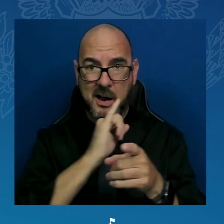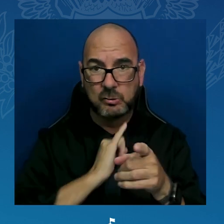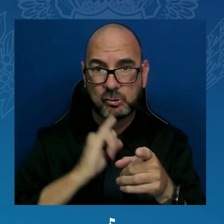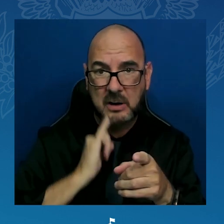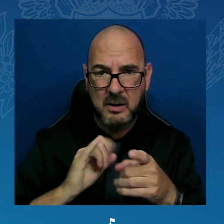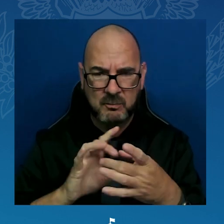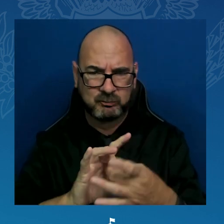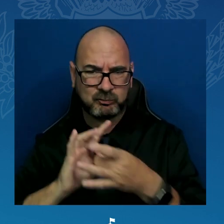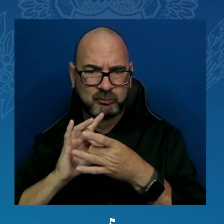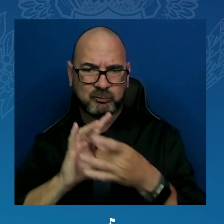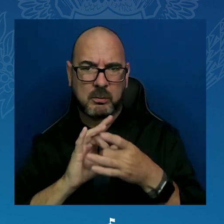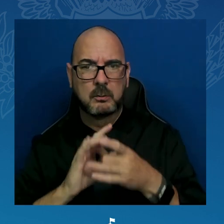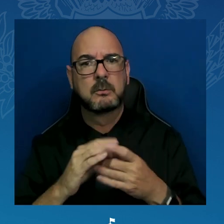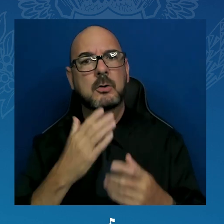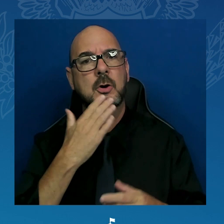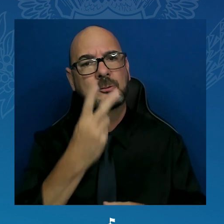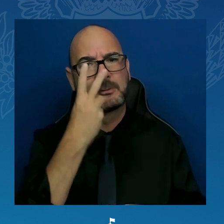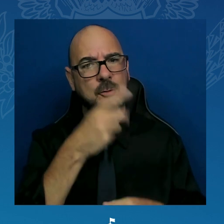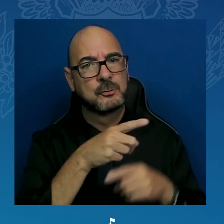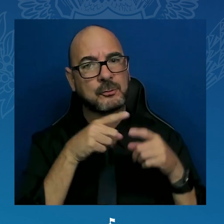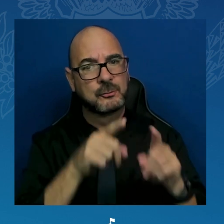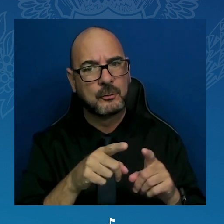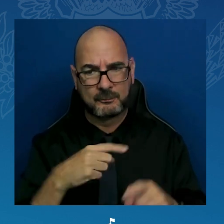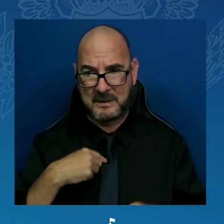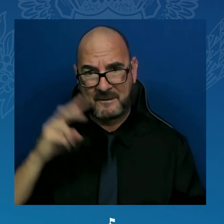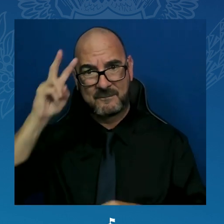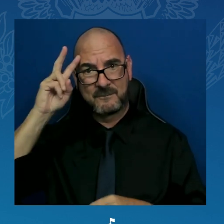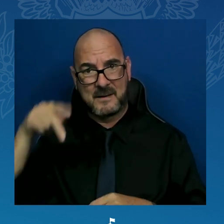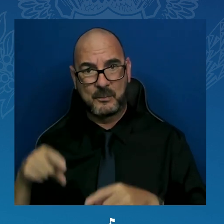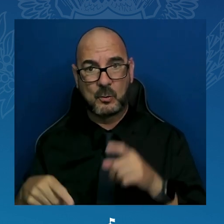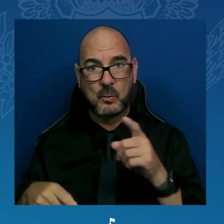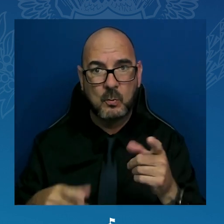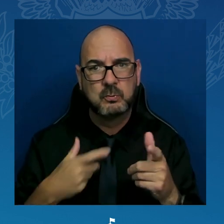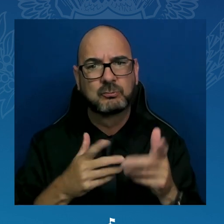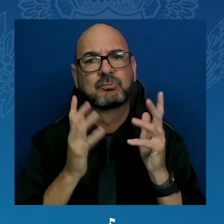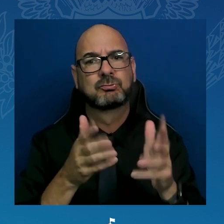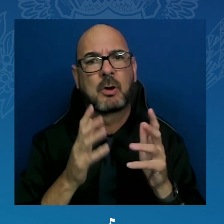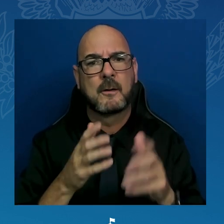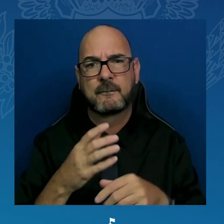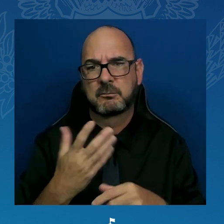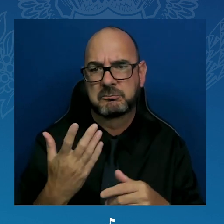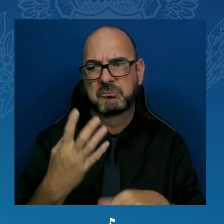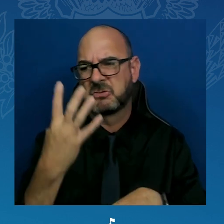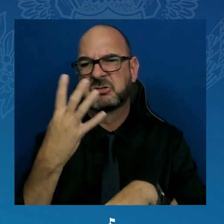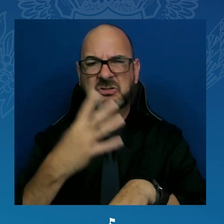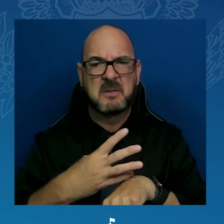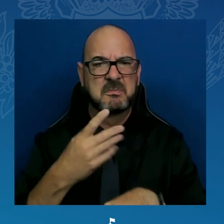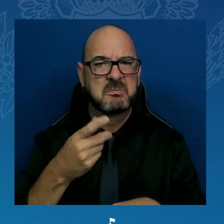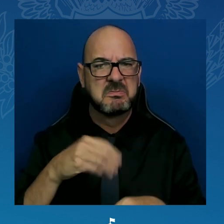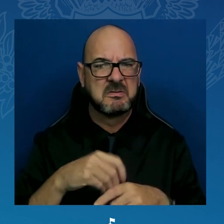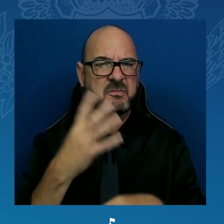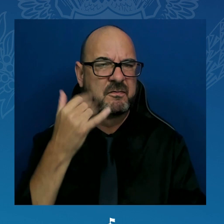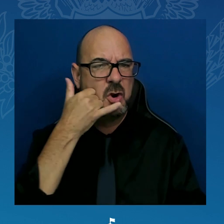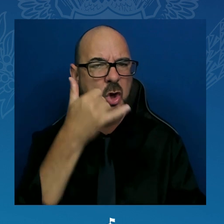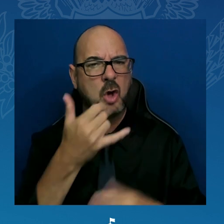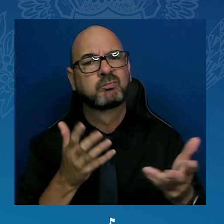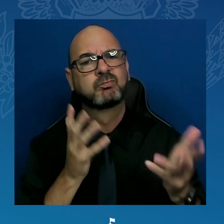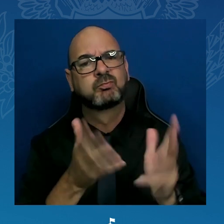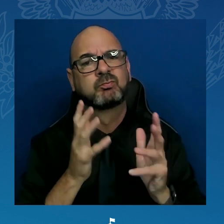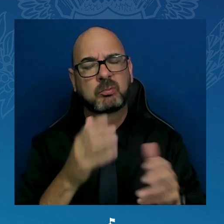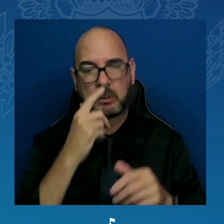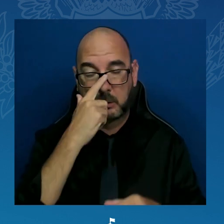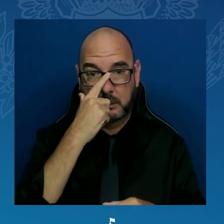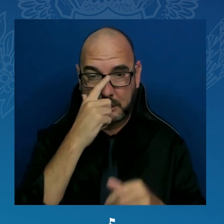to see you. During the course of being vice president, I think we've talked at least 4 times over the phone, continuing to work